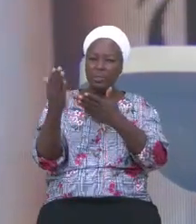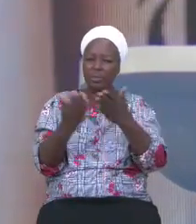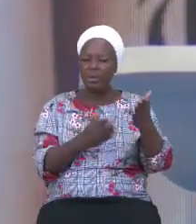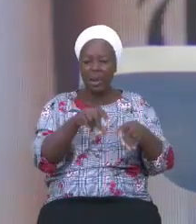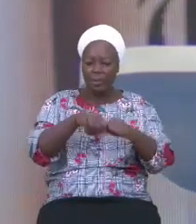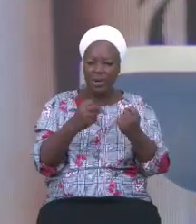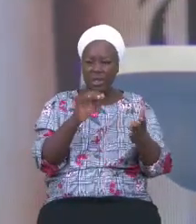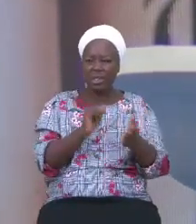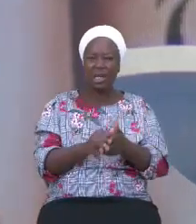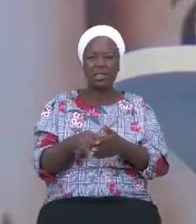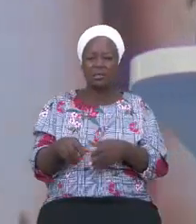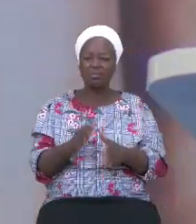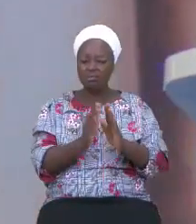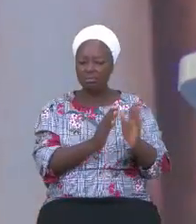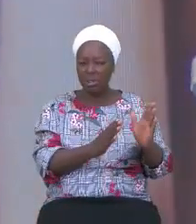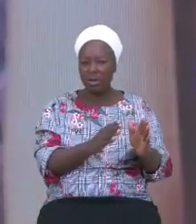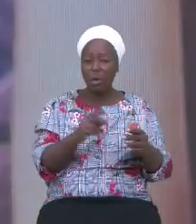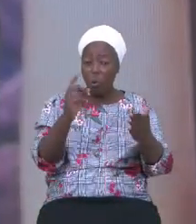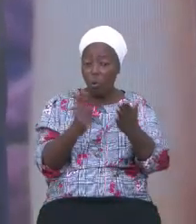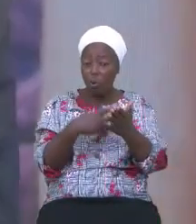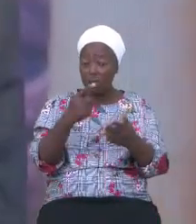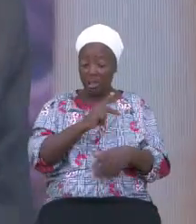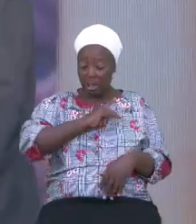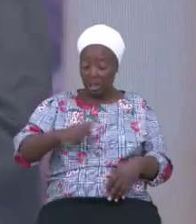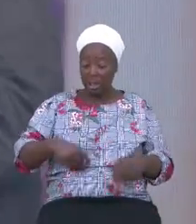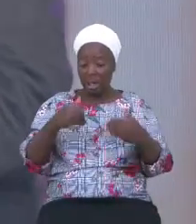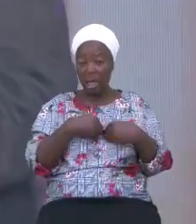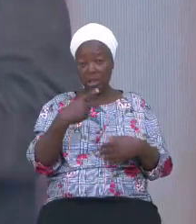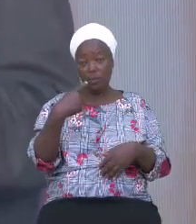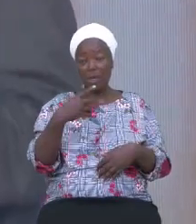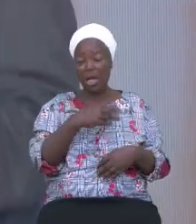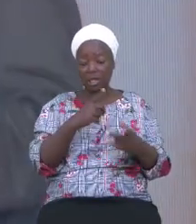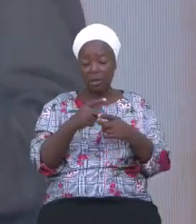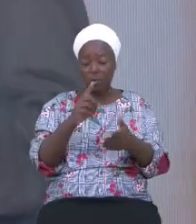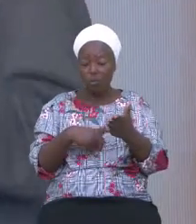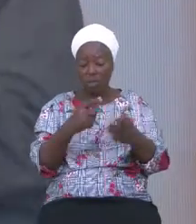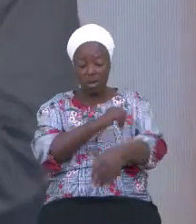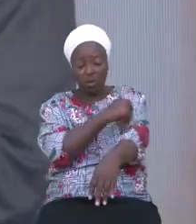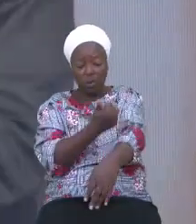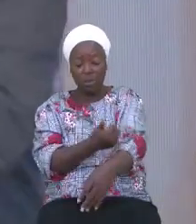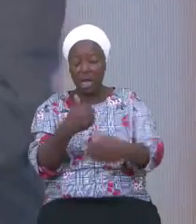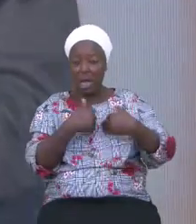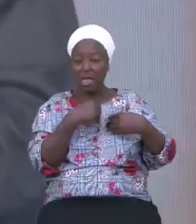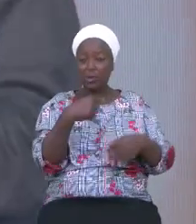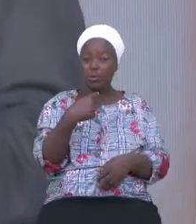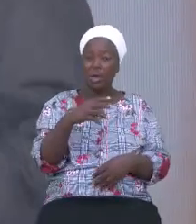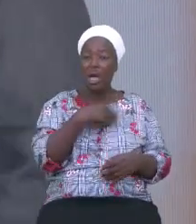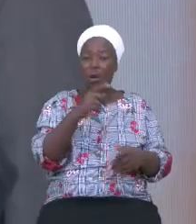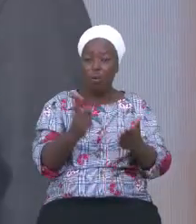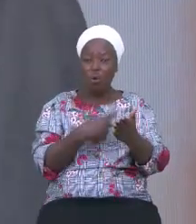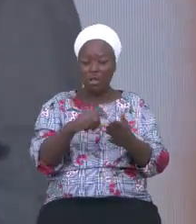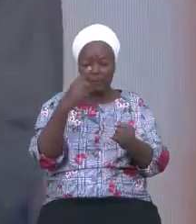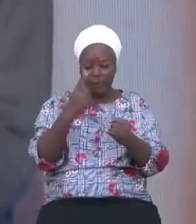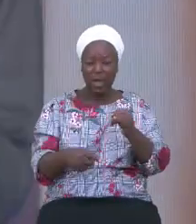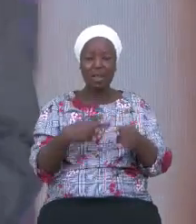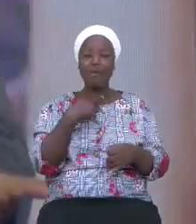protocol. Once the king has spoken, and once the authority has spoken, and once the final